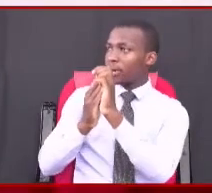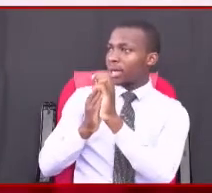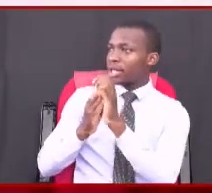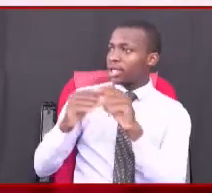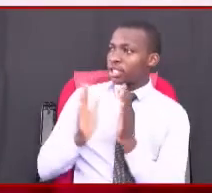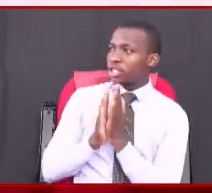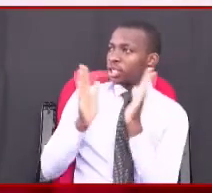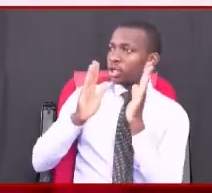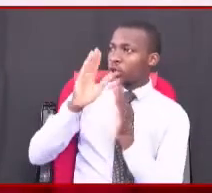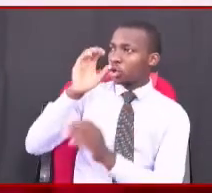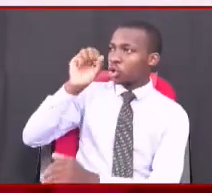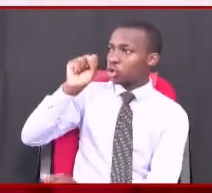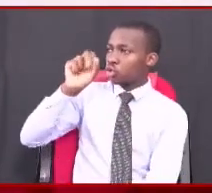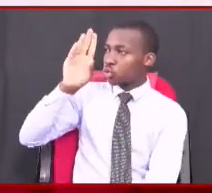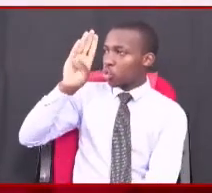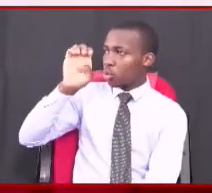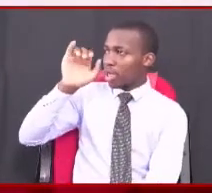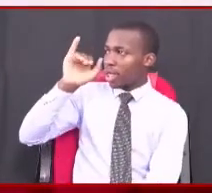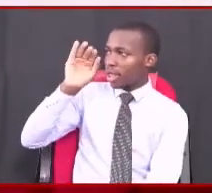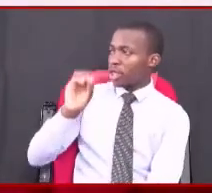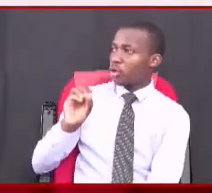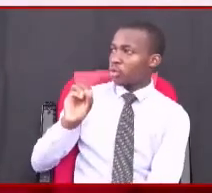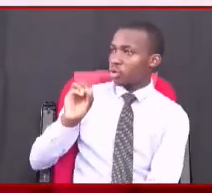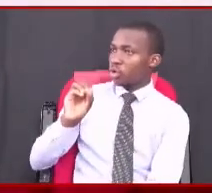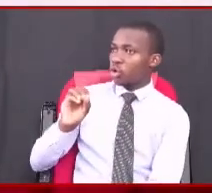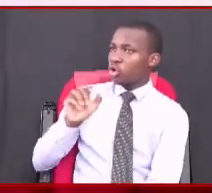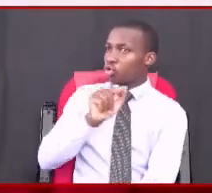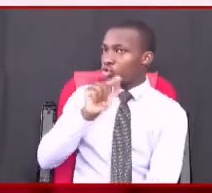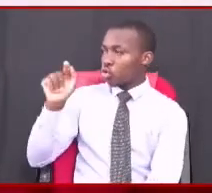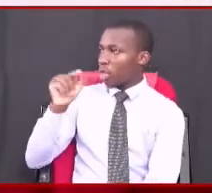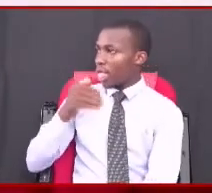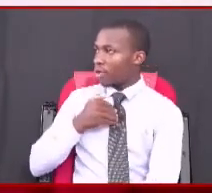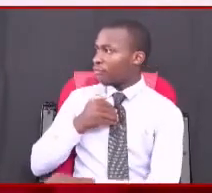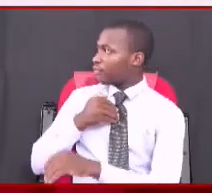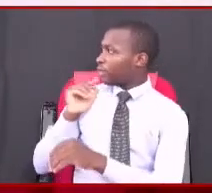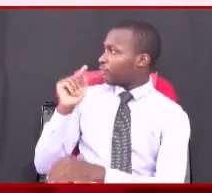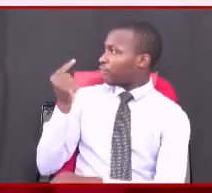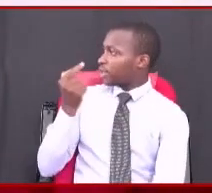Mr. Mbole told me this morning, do you still remember the first message?